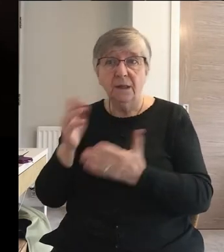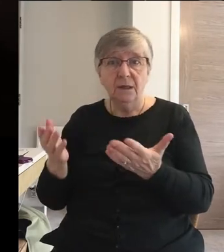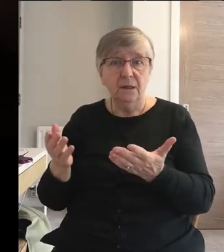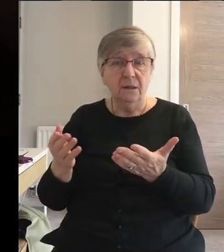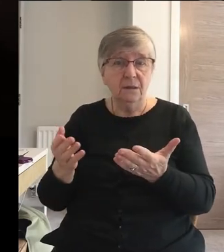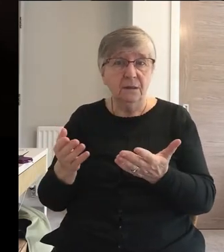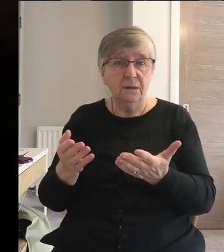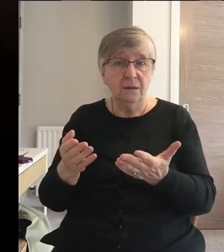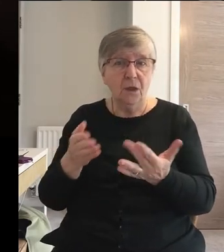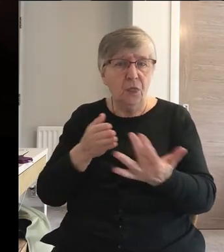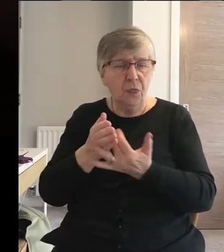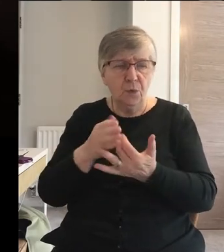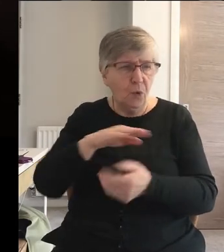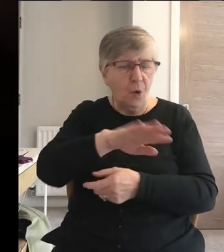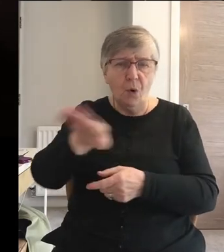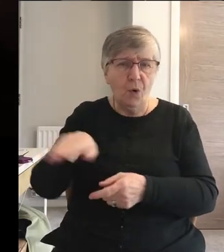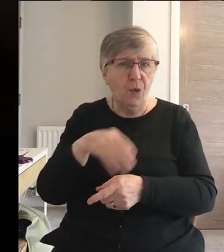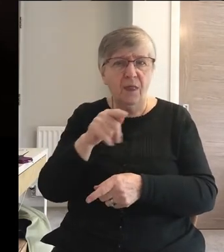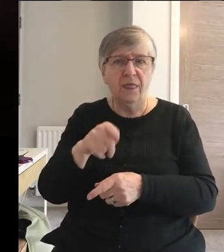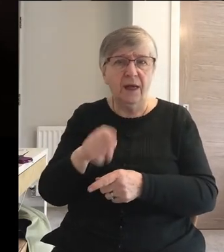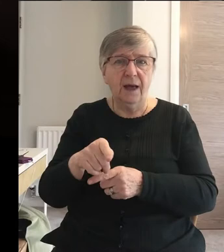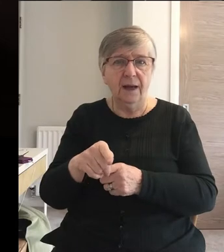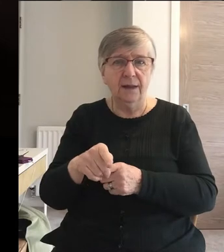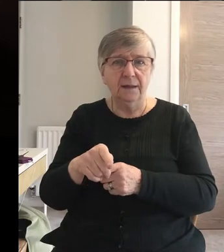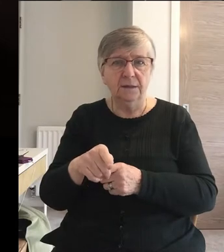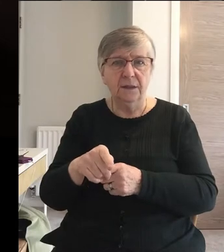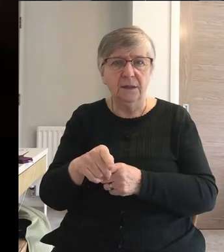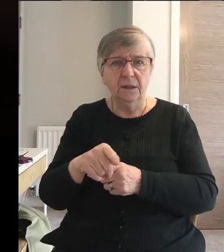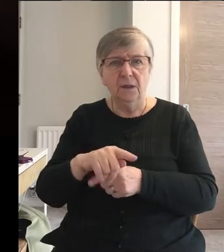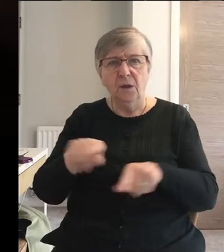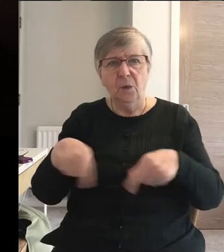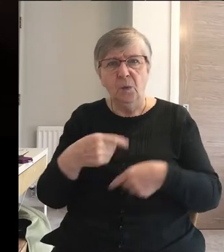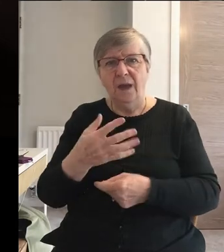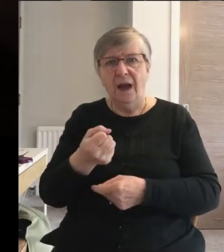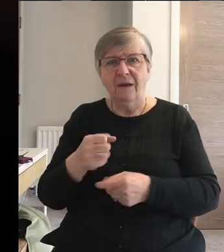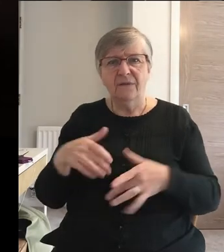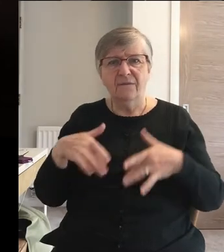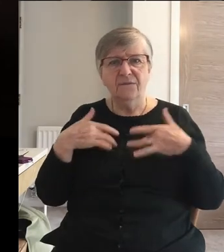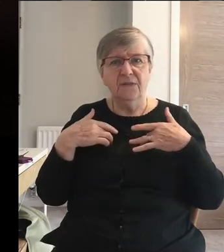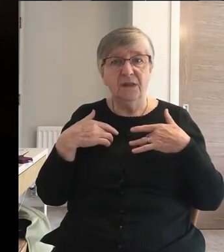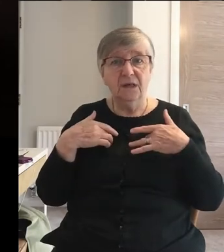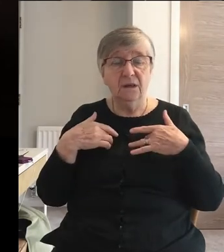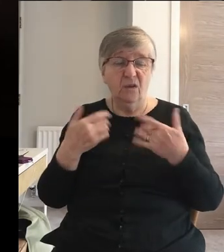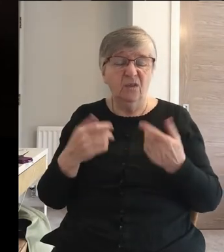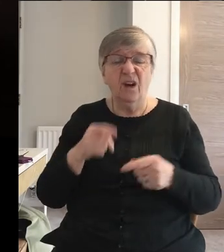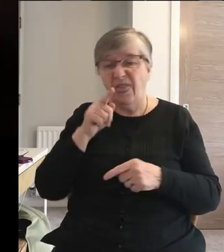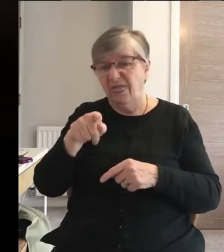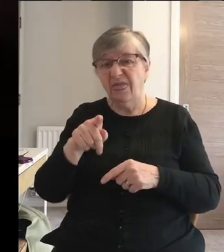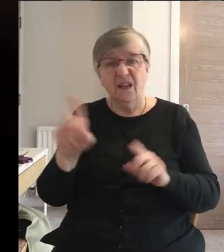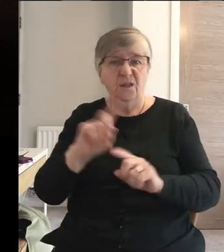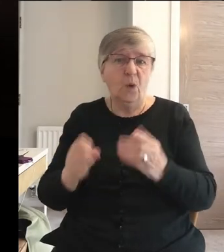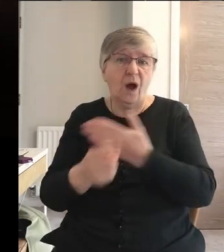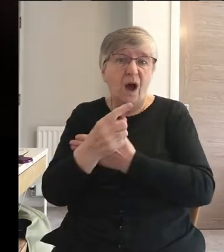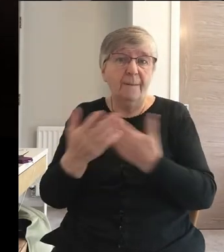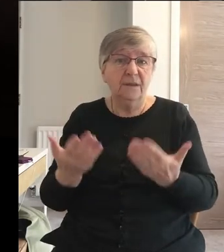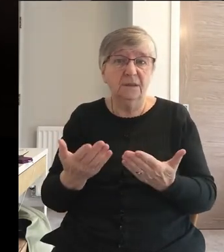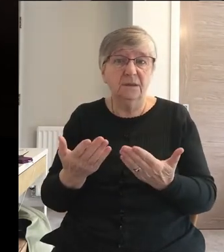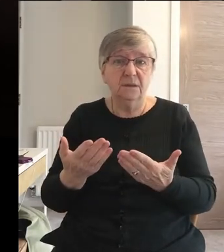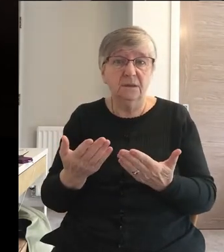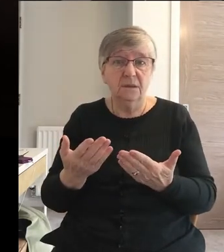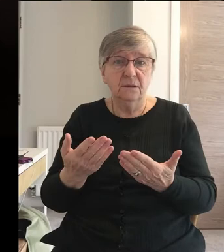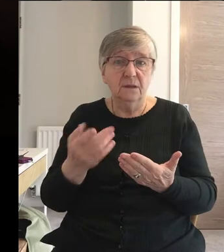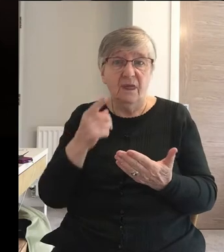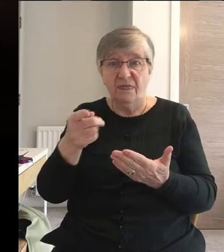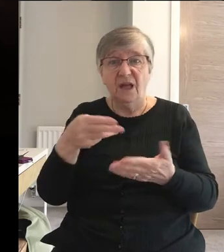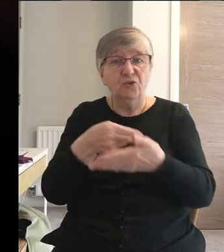And through all of these, there comes some kind of sense of this is the way it is. This is the way people